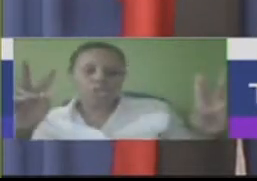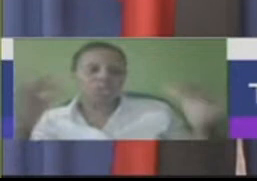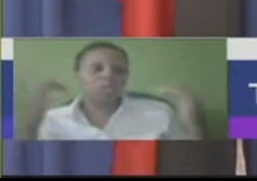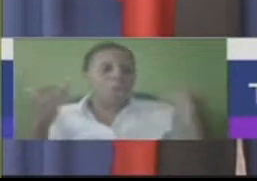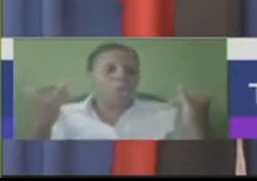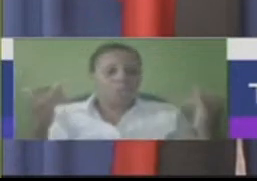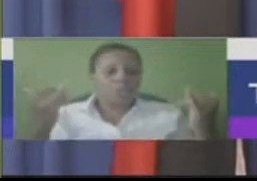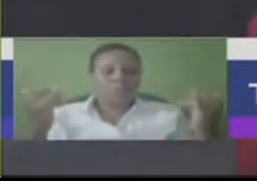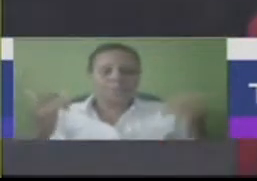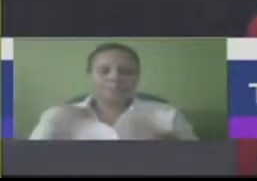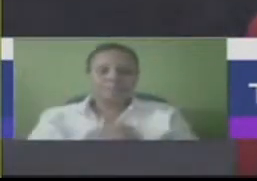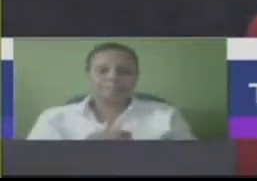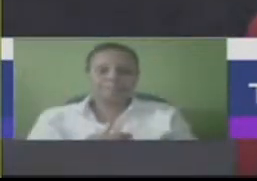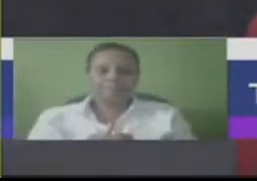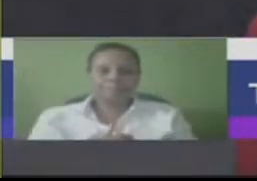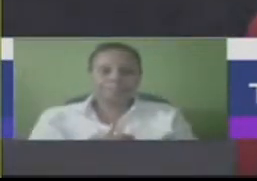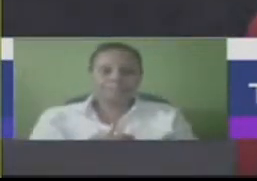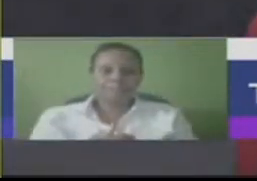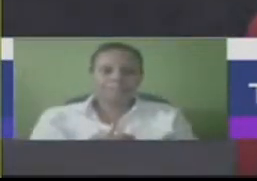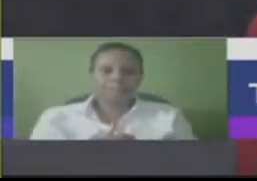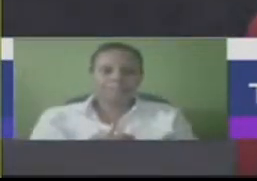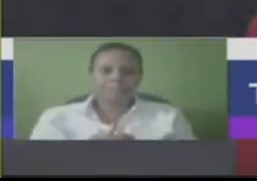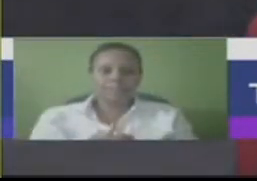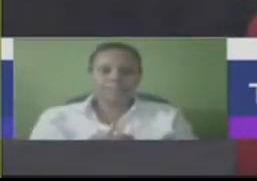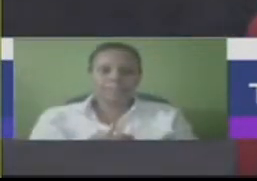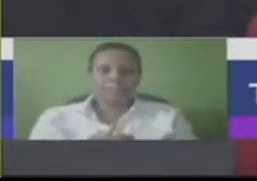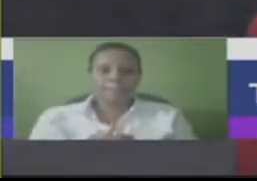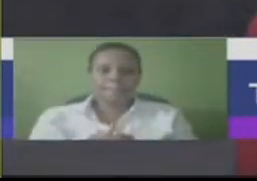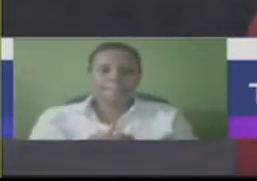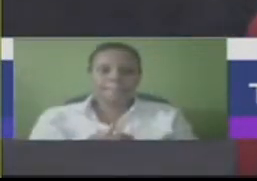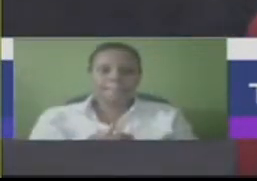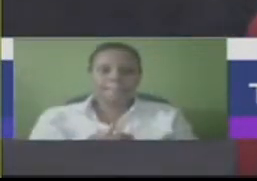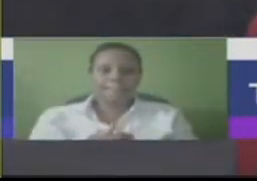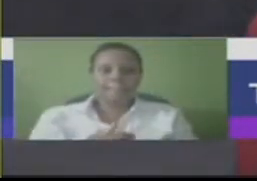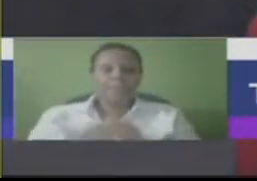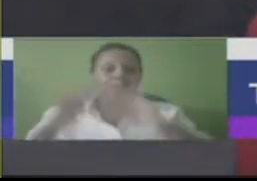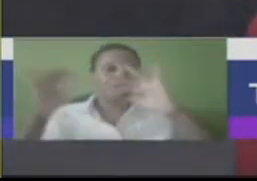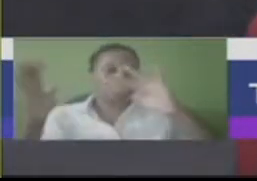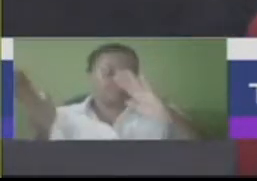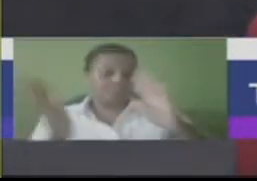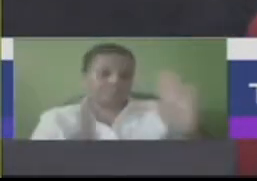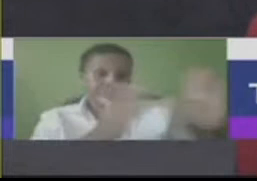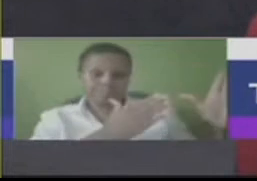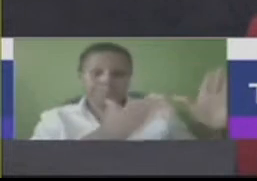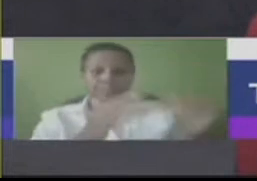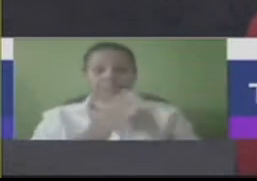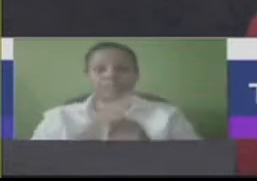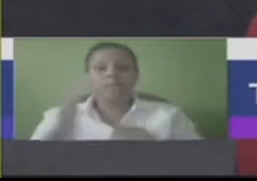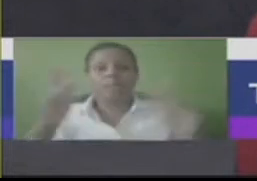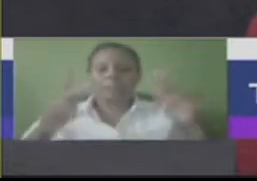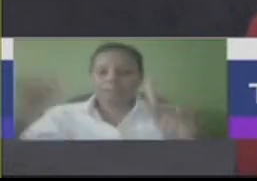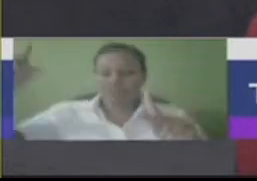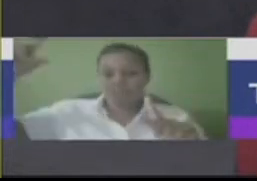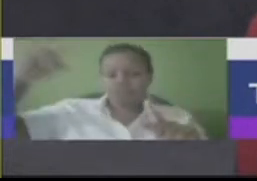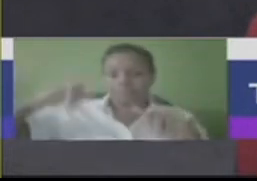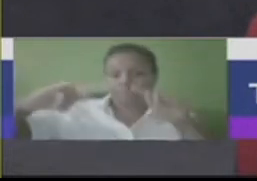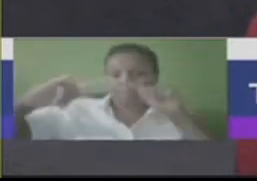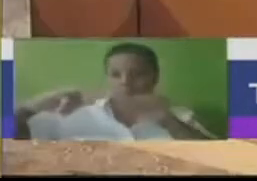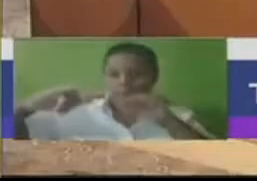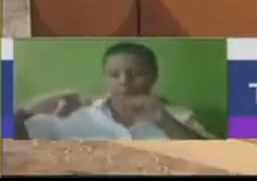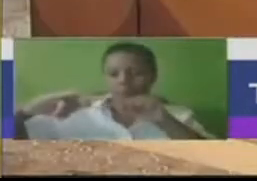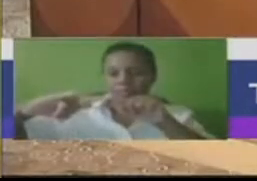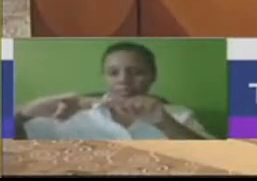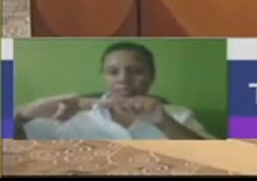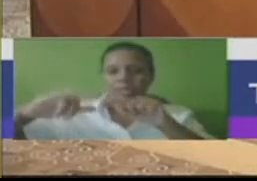Between you and the Minister could clarify, I know you said that people coming in would have to pay for their state quarantine if they are not